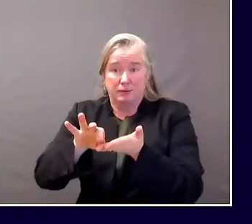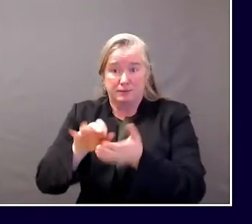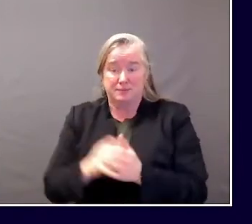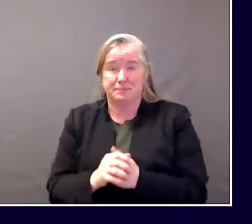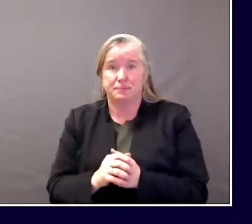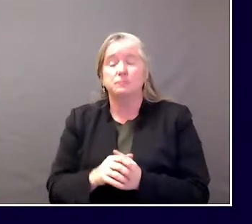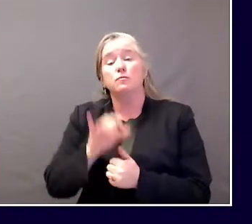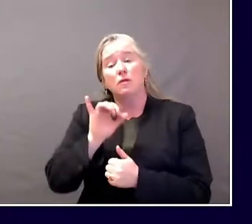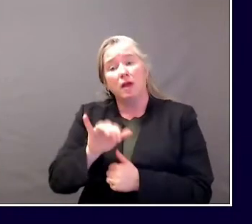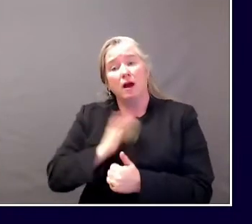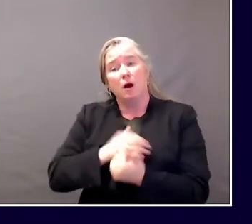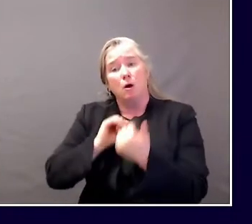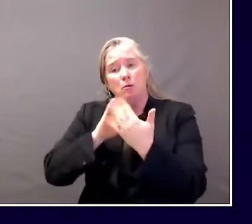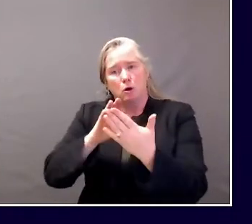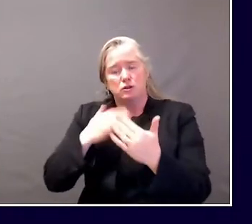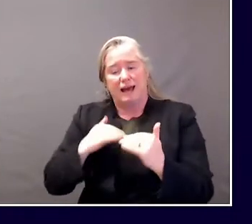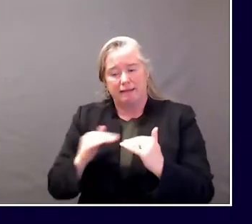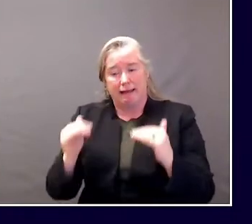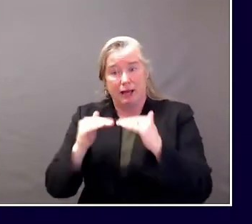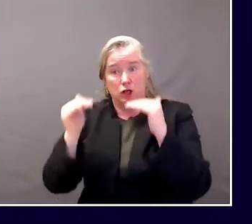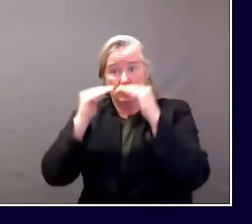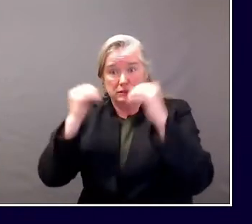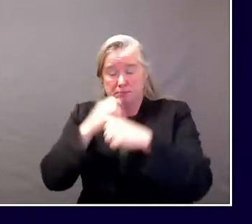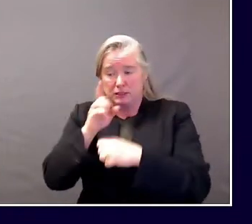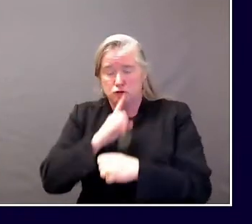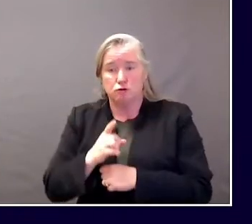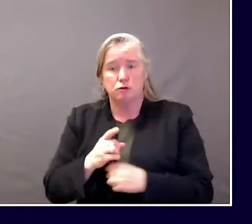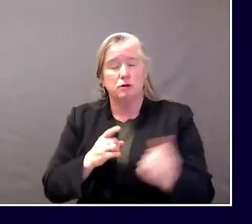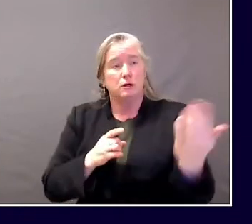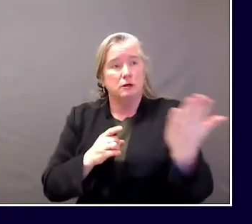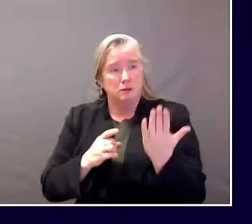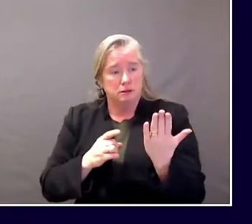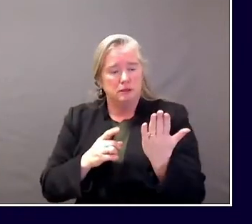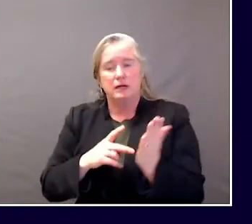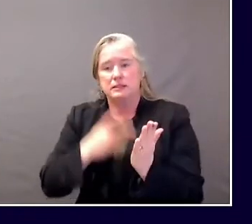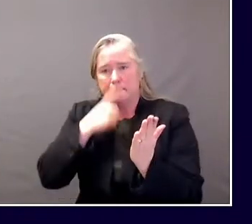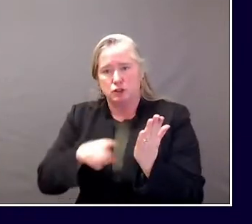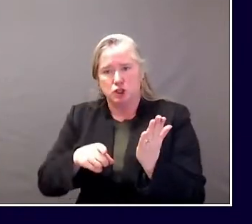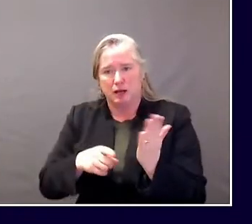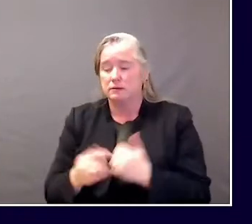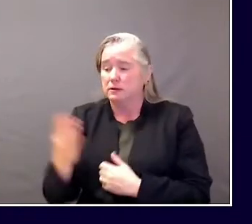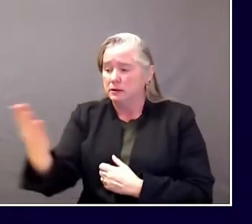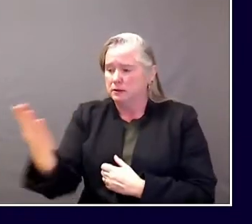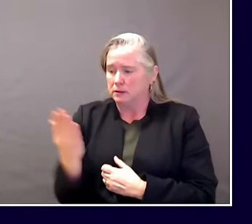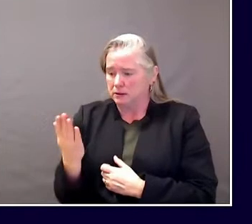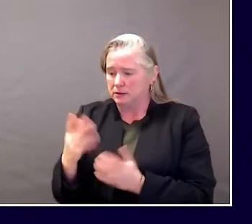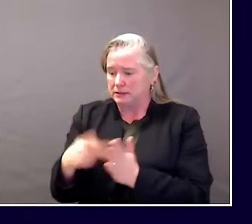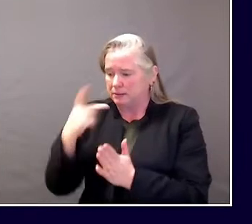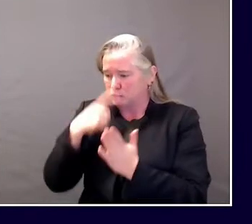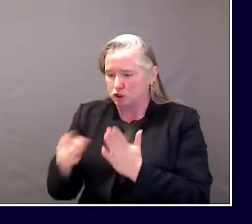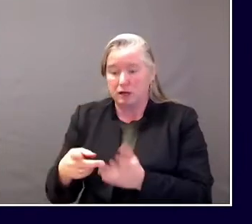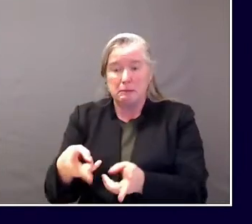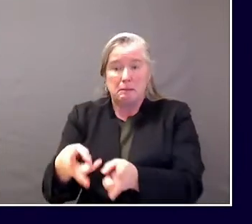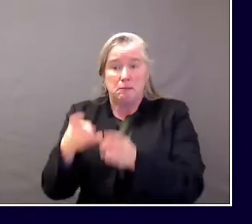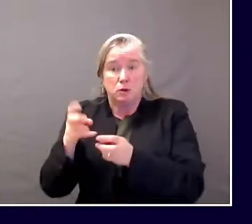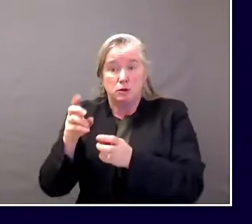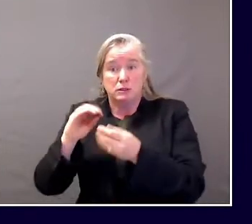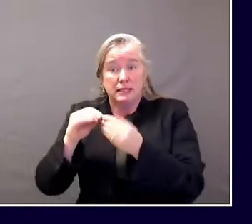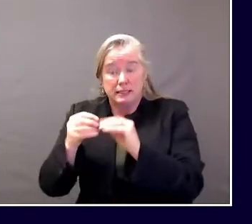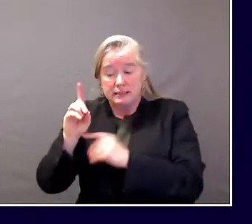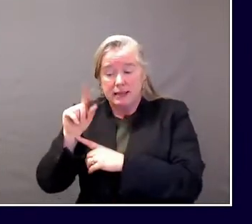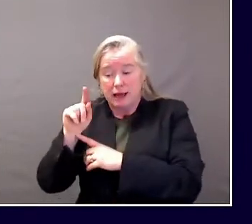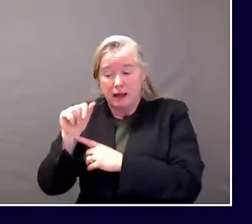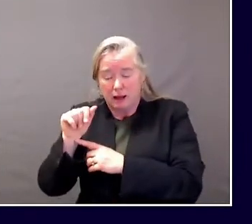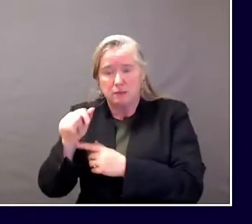multi-layered approach to validating our data, to making sure that they are accurate, and in this case, making sure they are